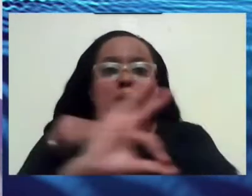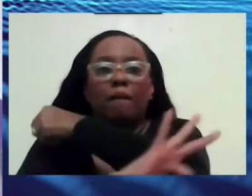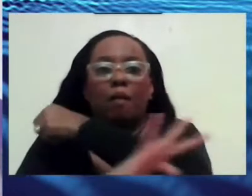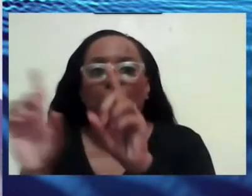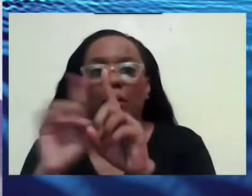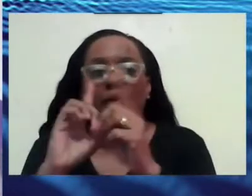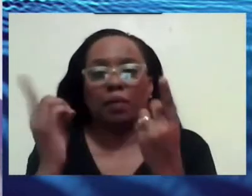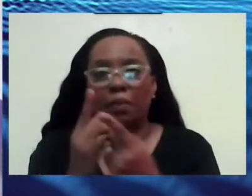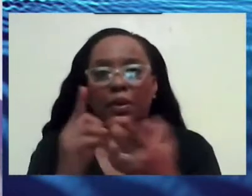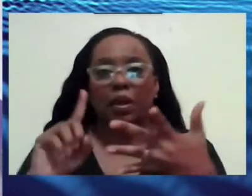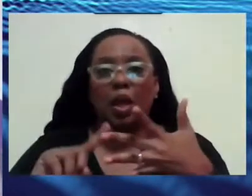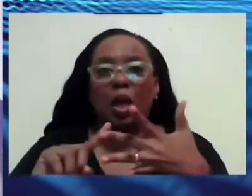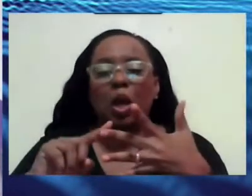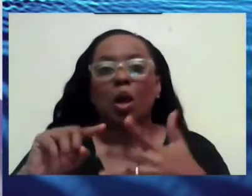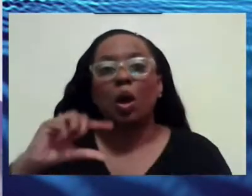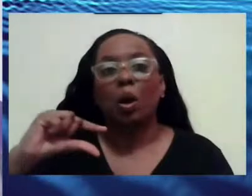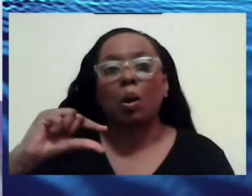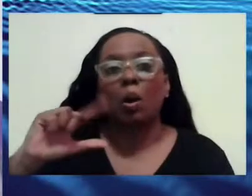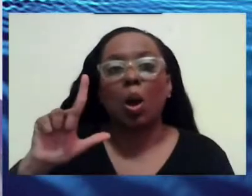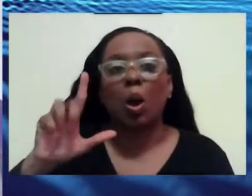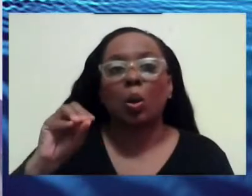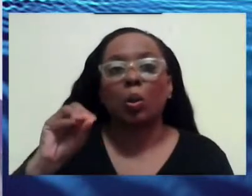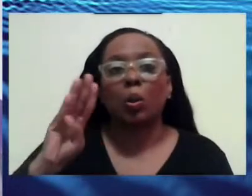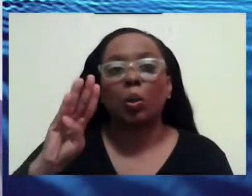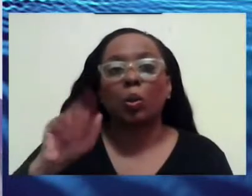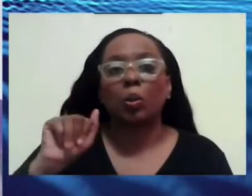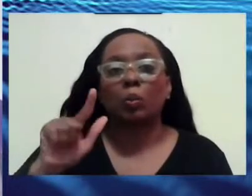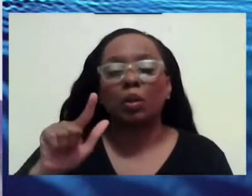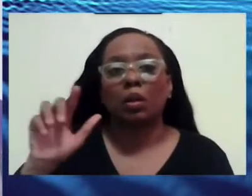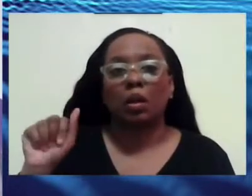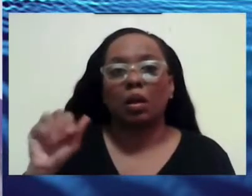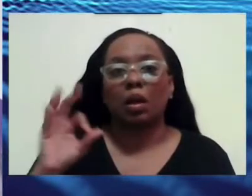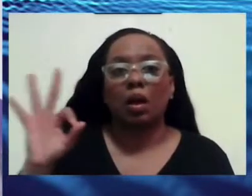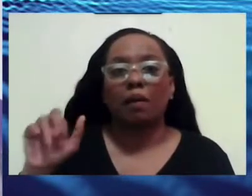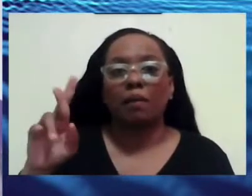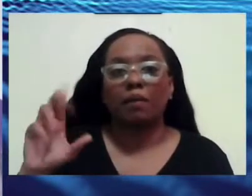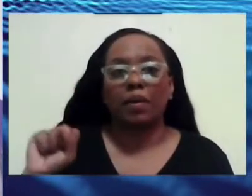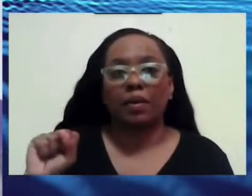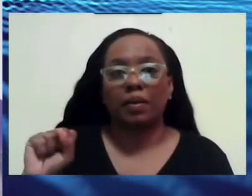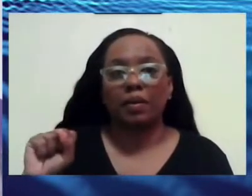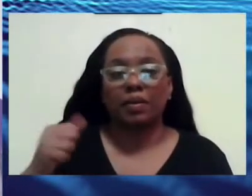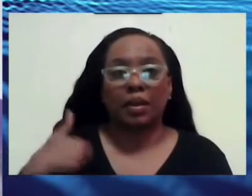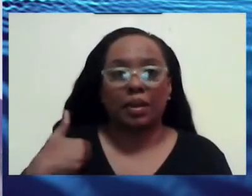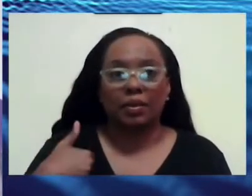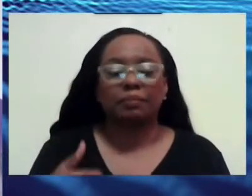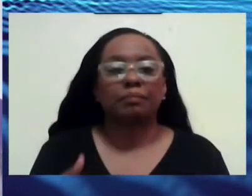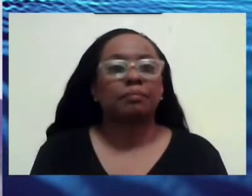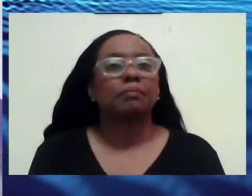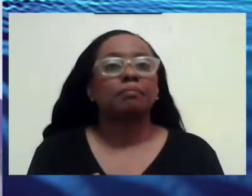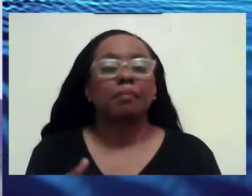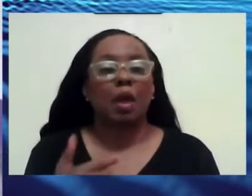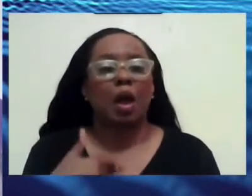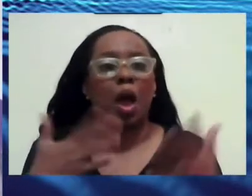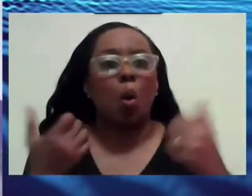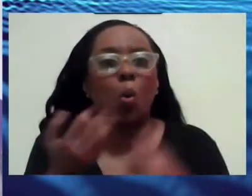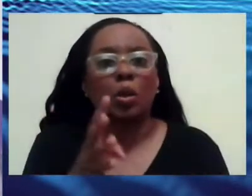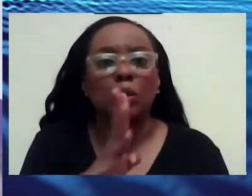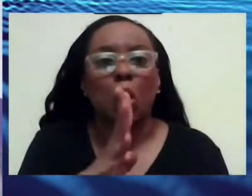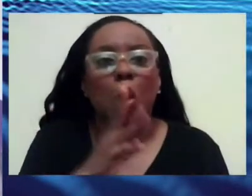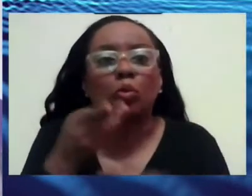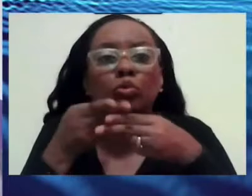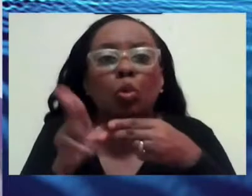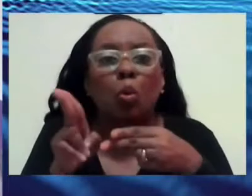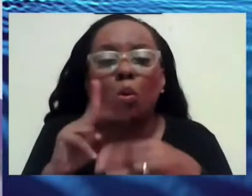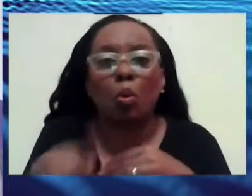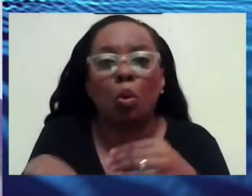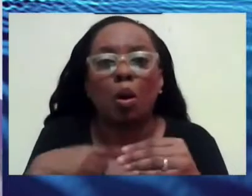Global Affairs Canada. So to speak a little bit about the relief efforts, I'll touch on that briefly. We have